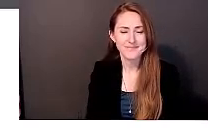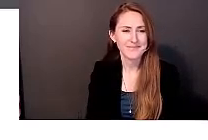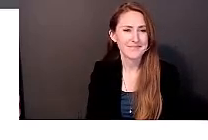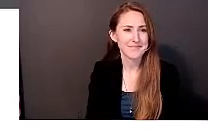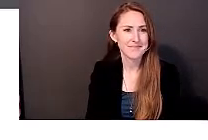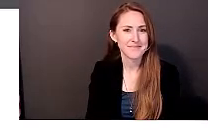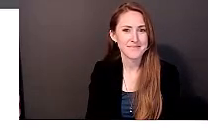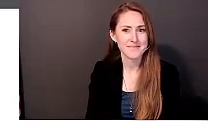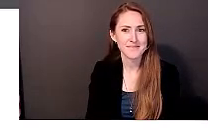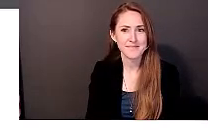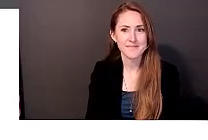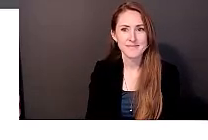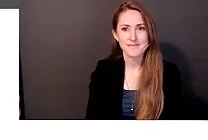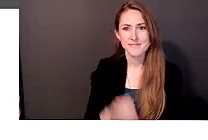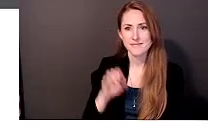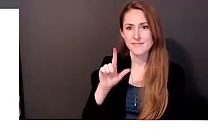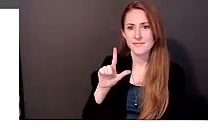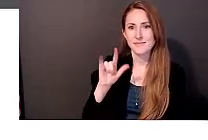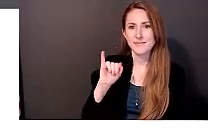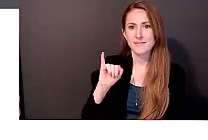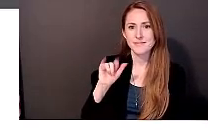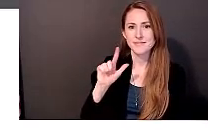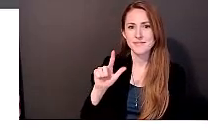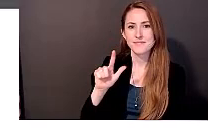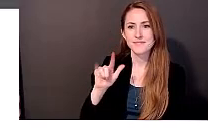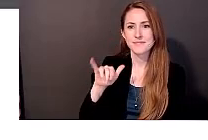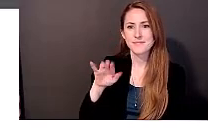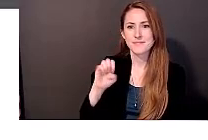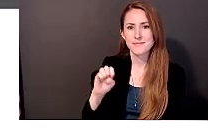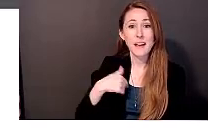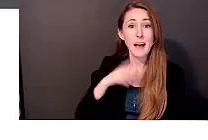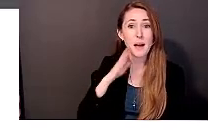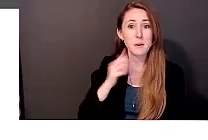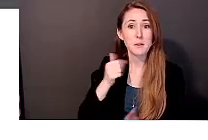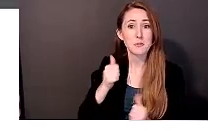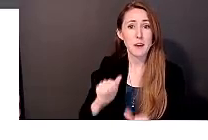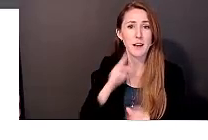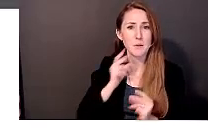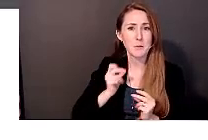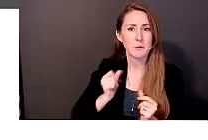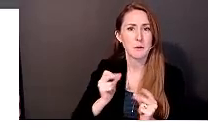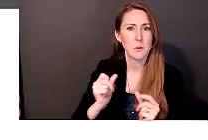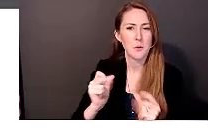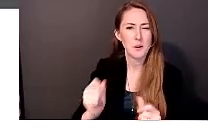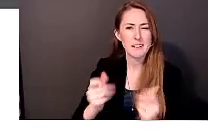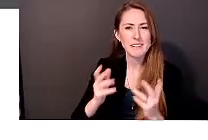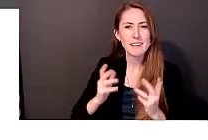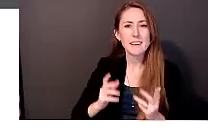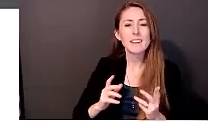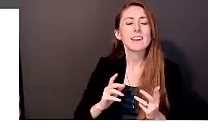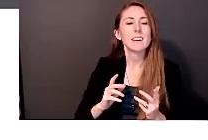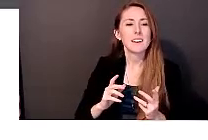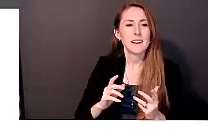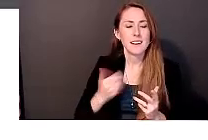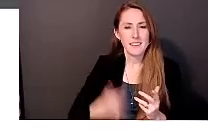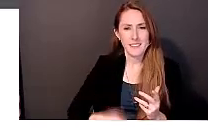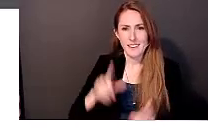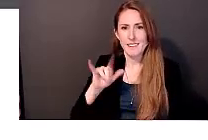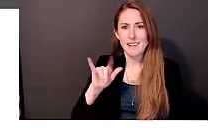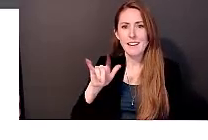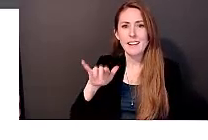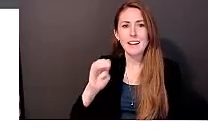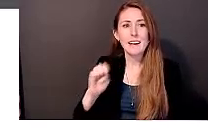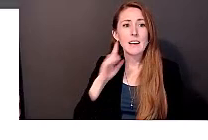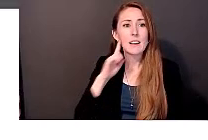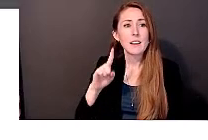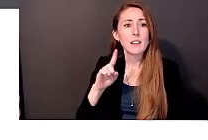All right, and I'm going to try to go quick on this slide so we have time to talk about more interesting things. But this is Lily, and I just want to share that the Research and Training Center on